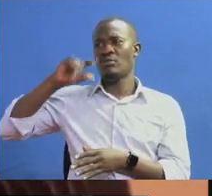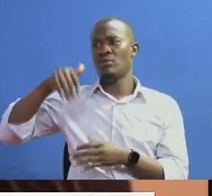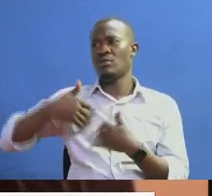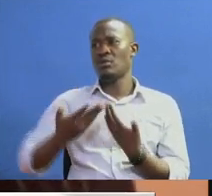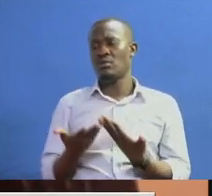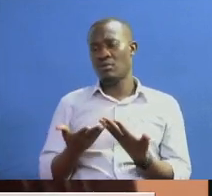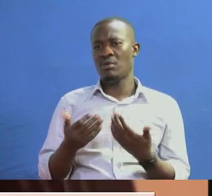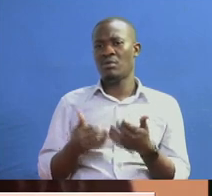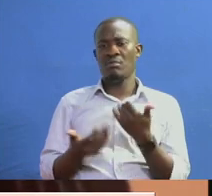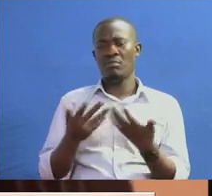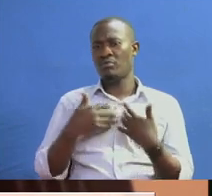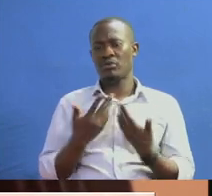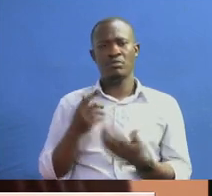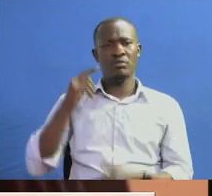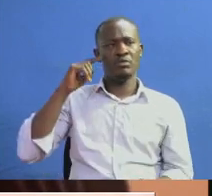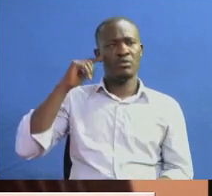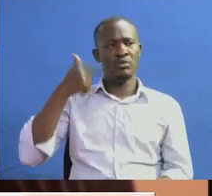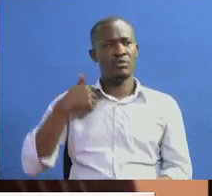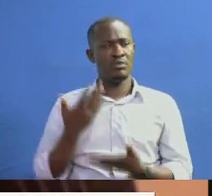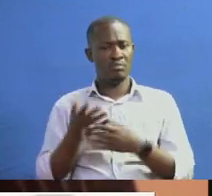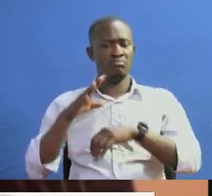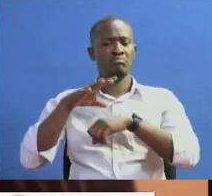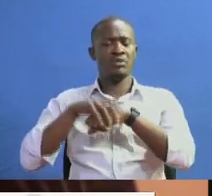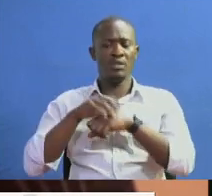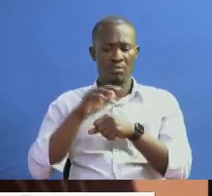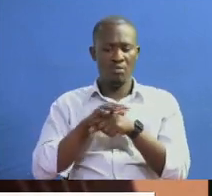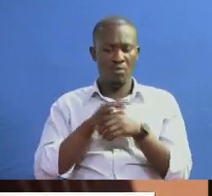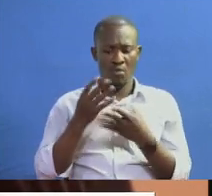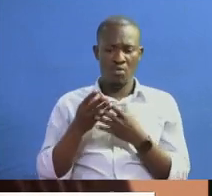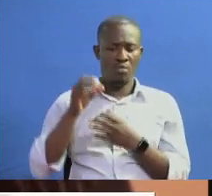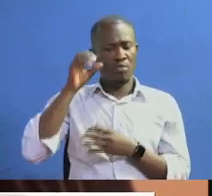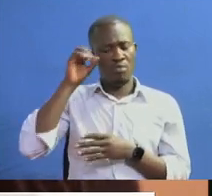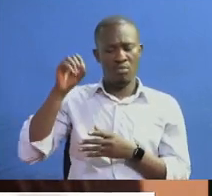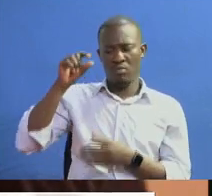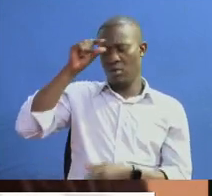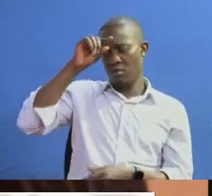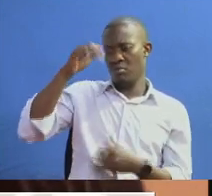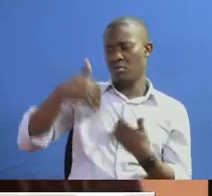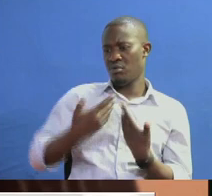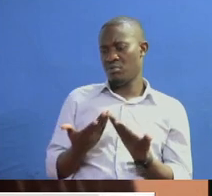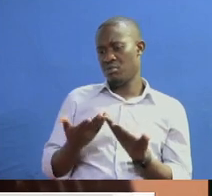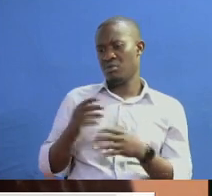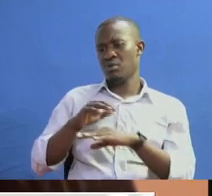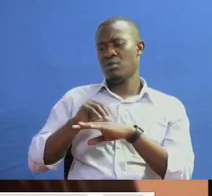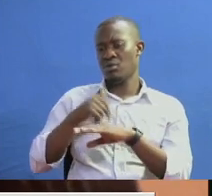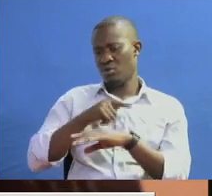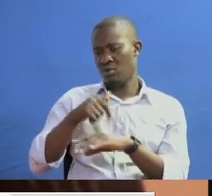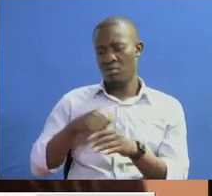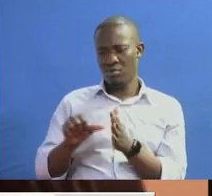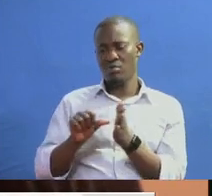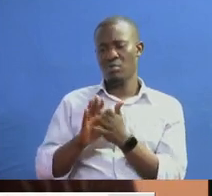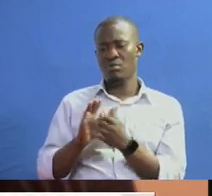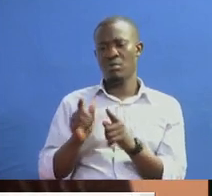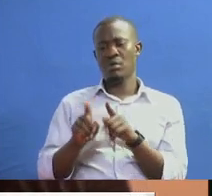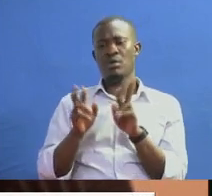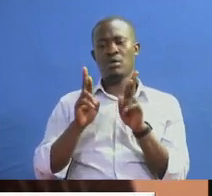aided, we should even think, explore more options as young people. You see, the government might not solve all our problems, but